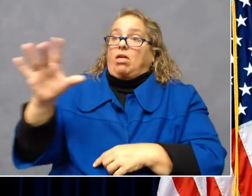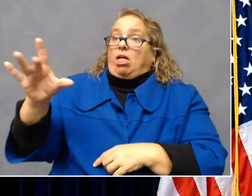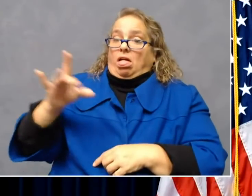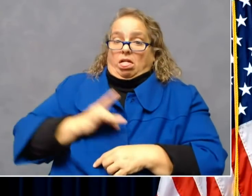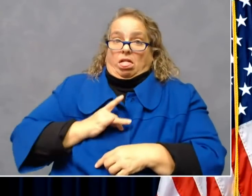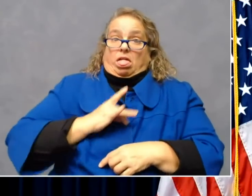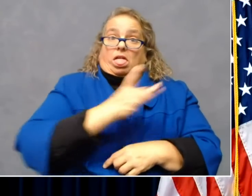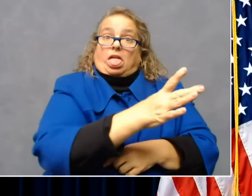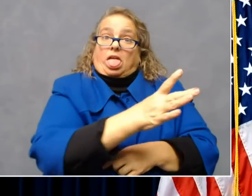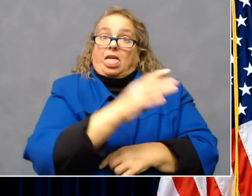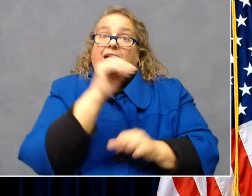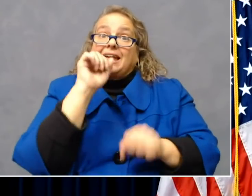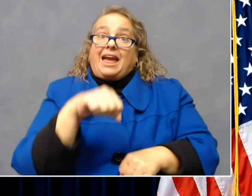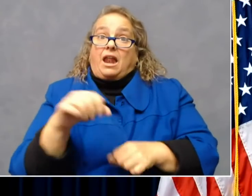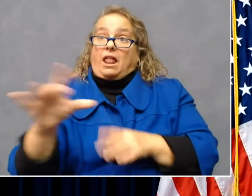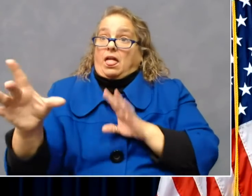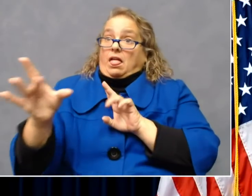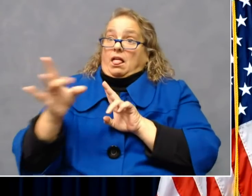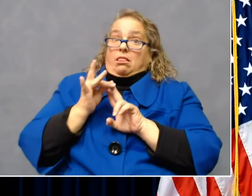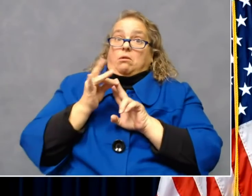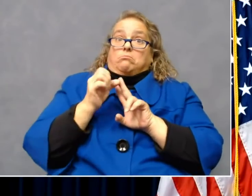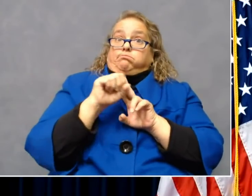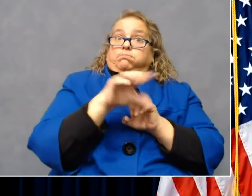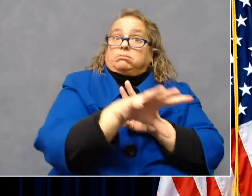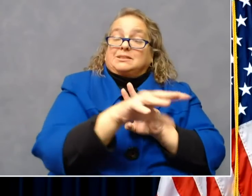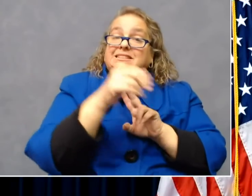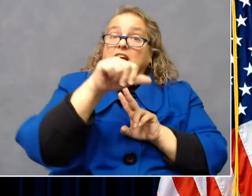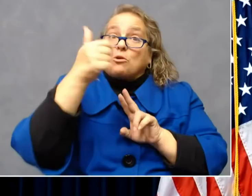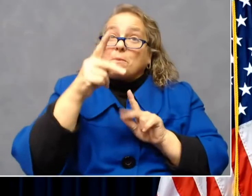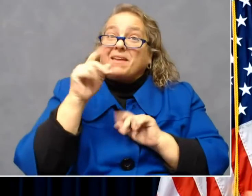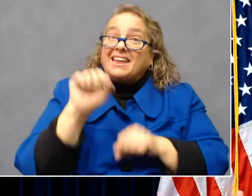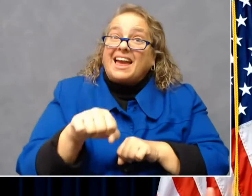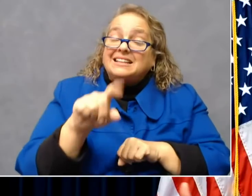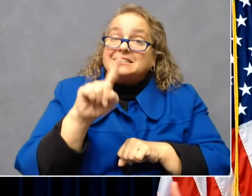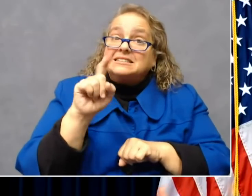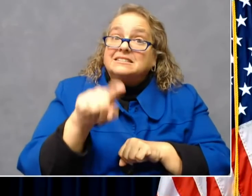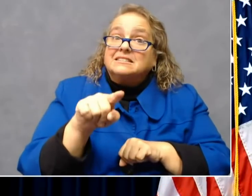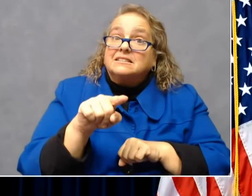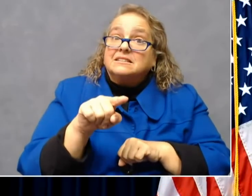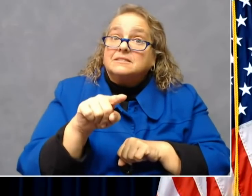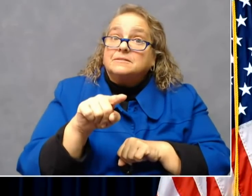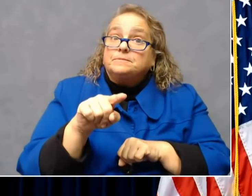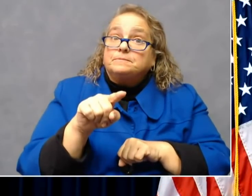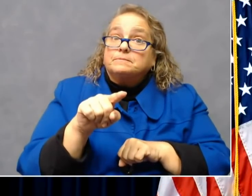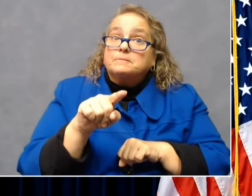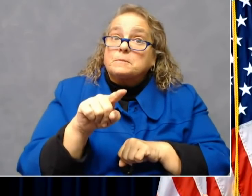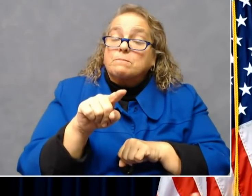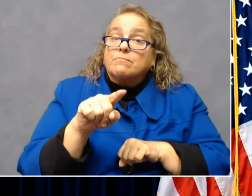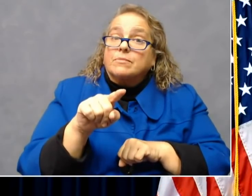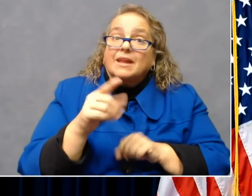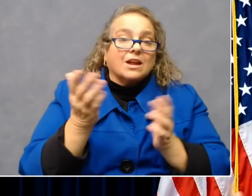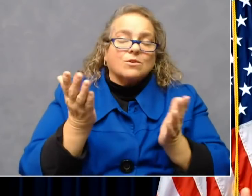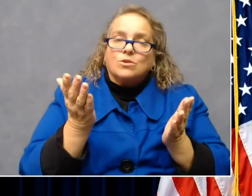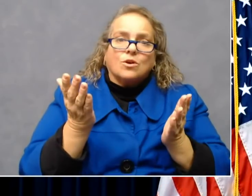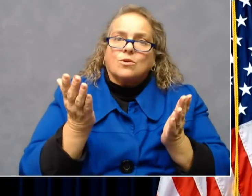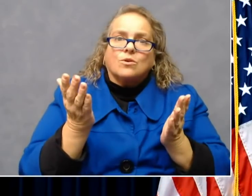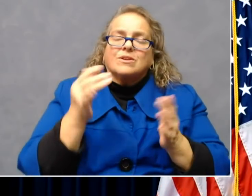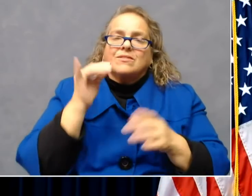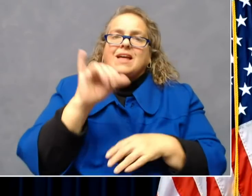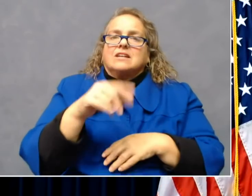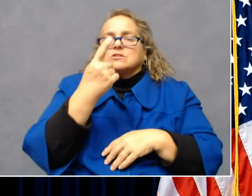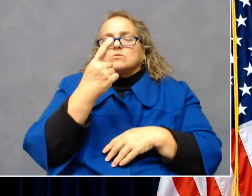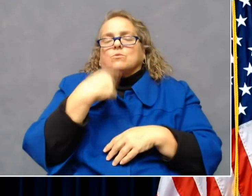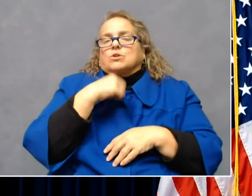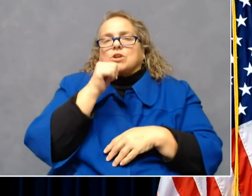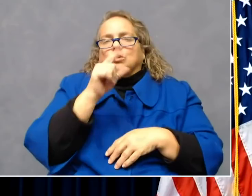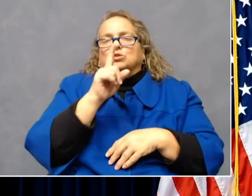if a significant number of people get the virus, then they can't get sick from it or significantly sick, even if